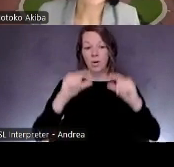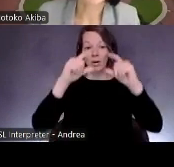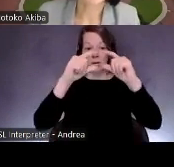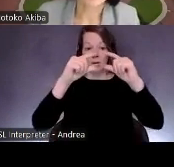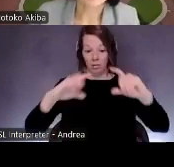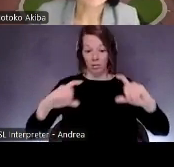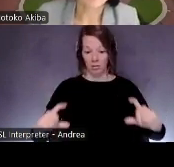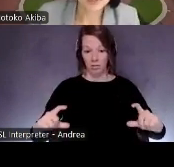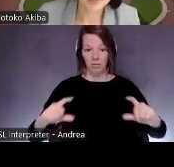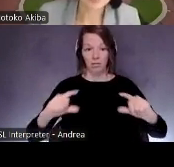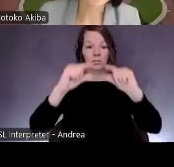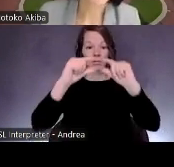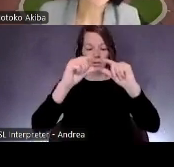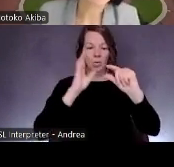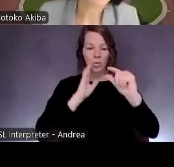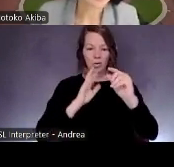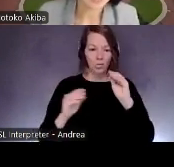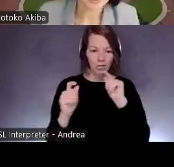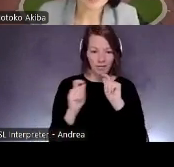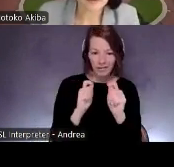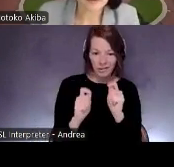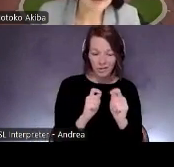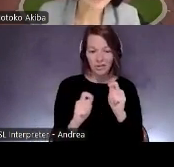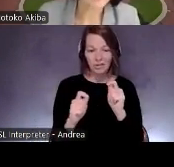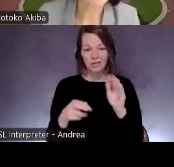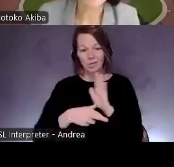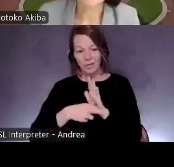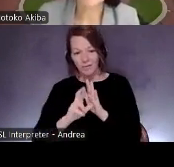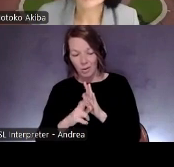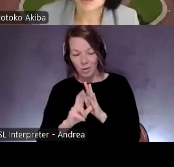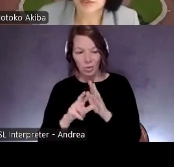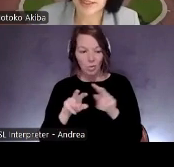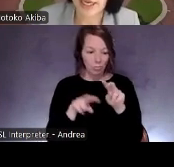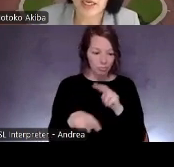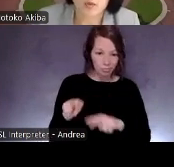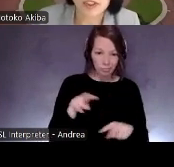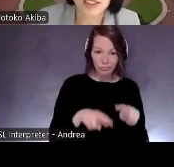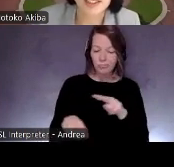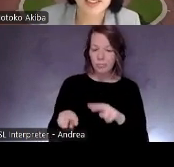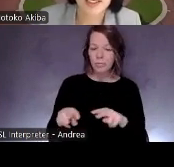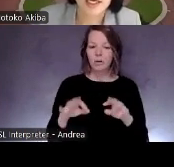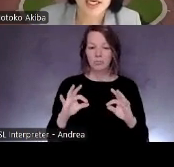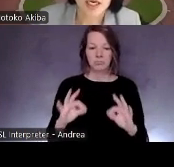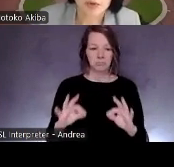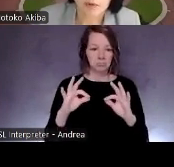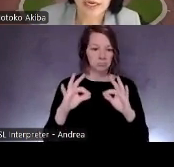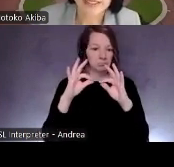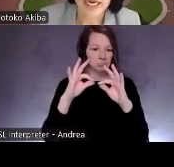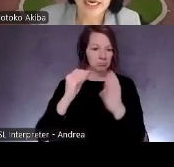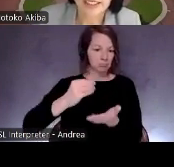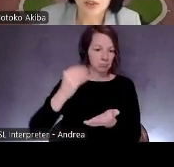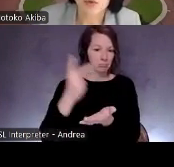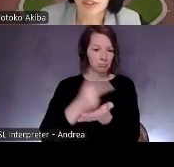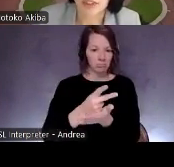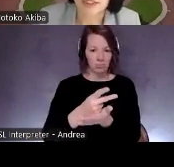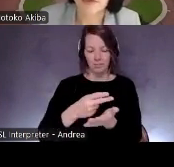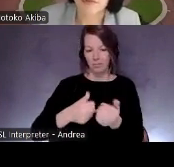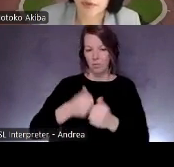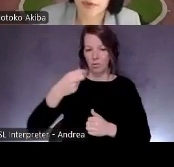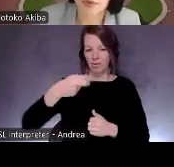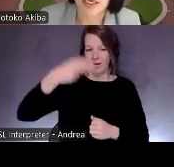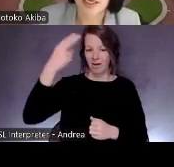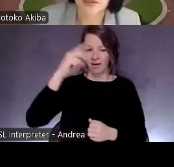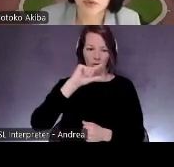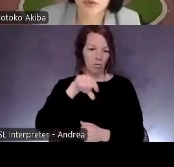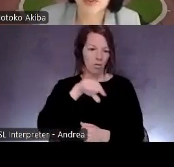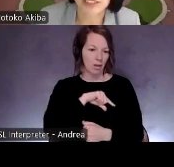of revisions and refinement and making sure that we provide the highest quality